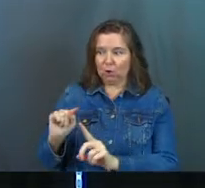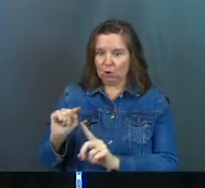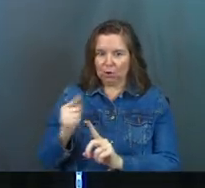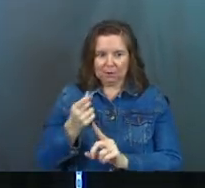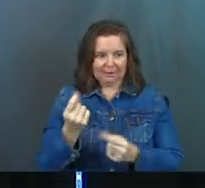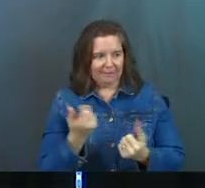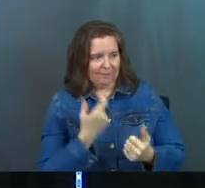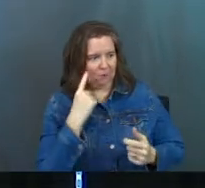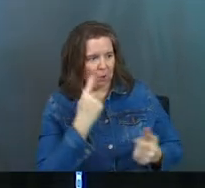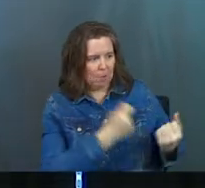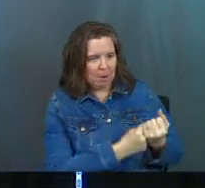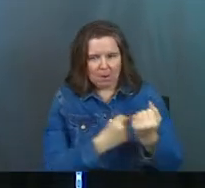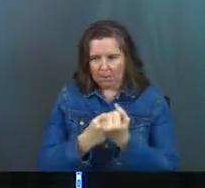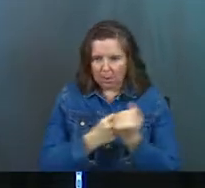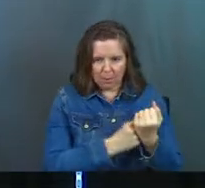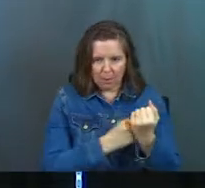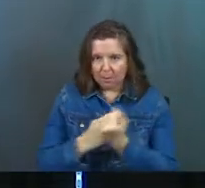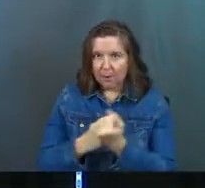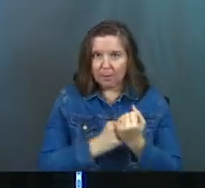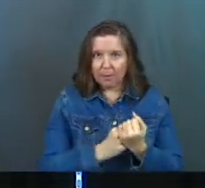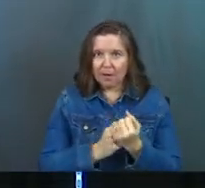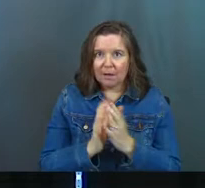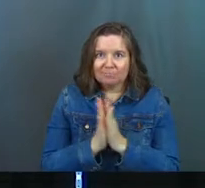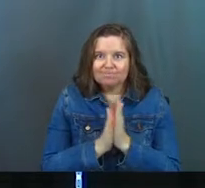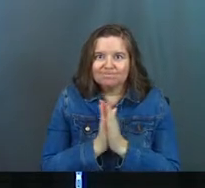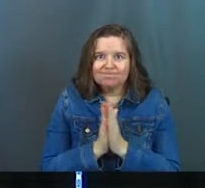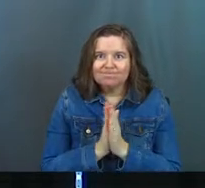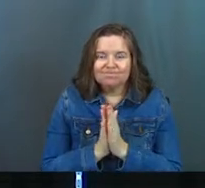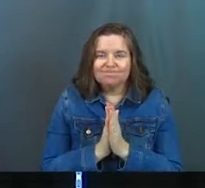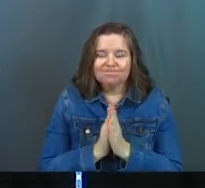doing everything for you and you're not even thinking about it, but you are